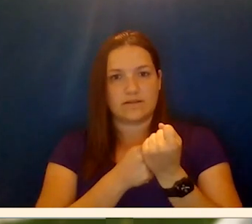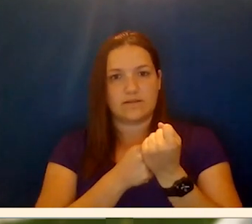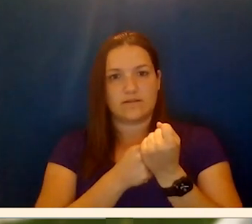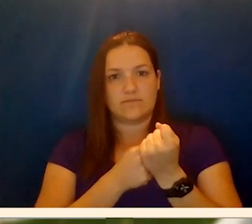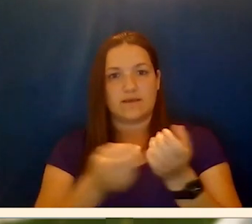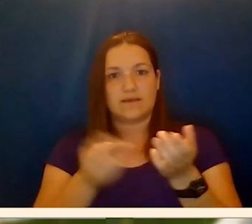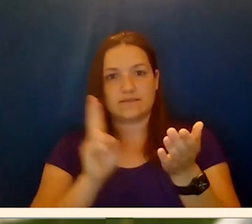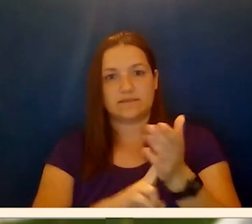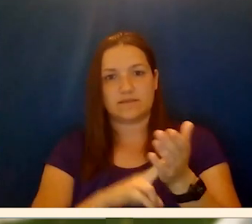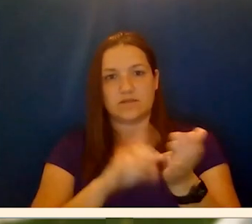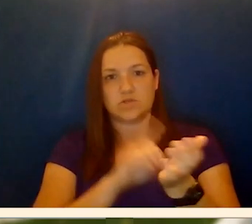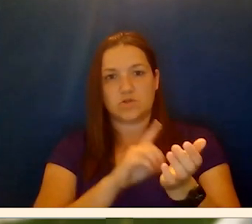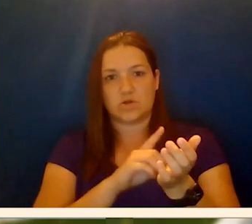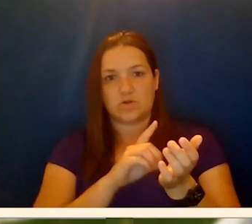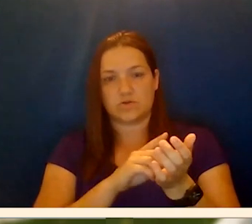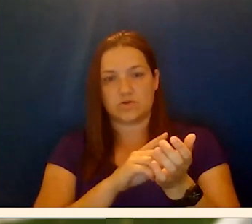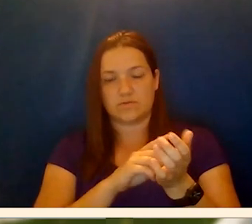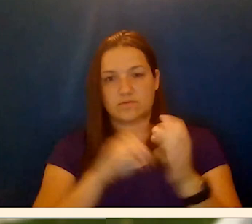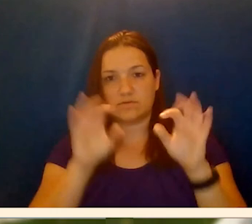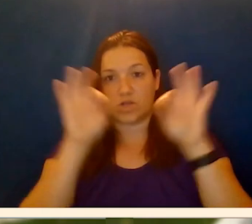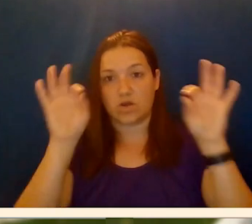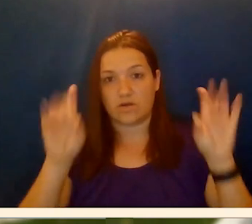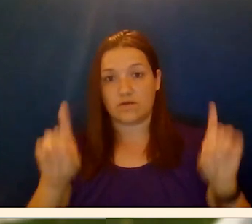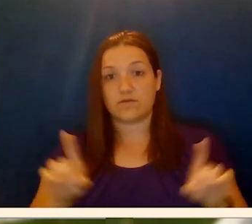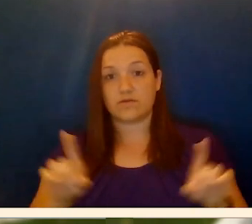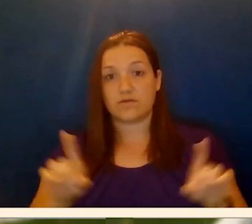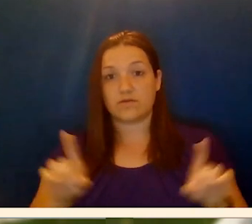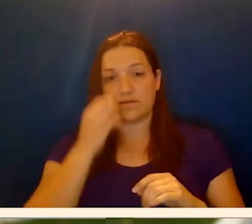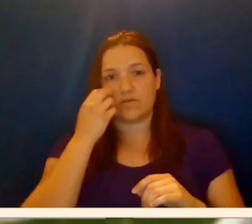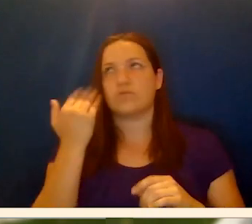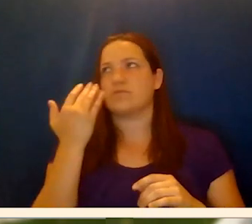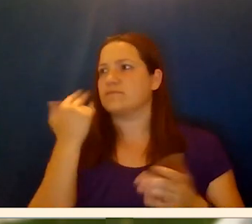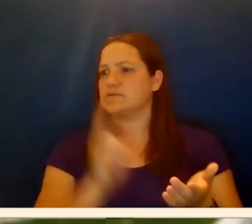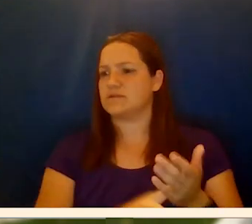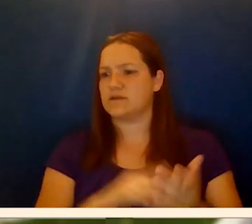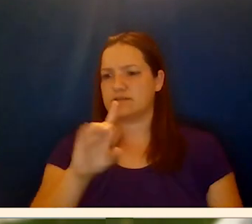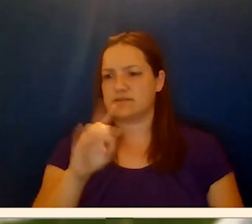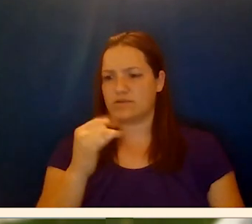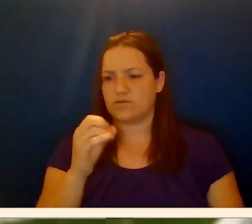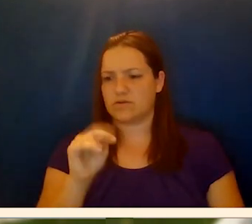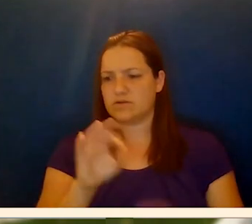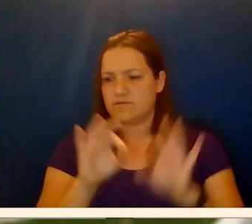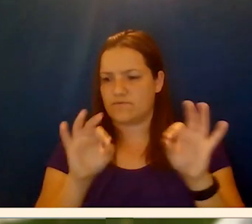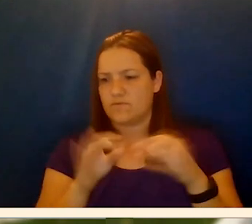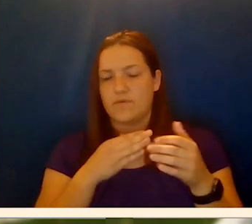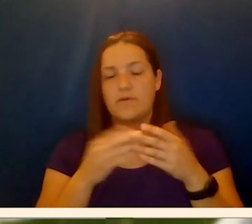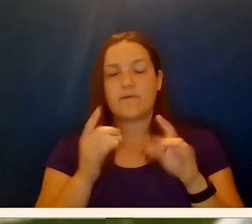document. Or I don't know if they signed the declination form itself, but it has to be attested by a